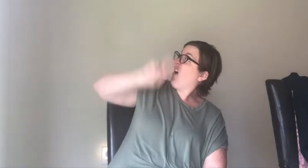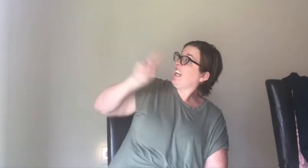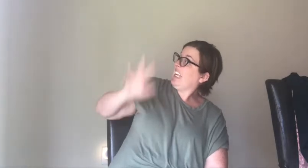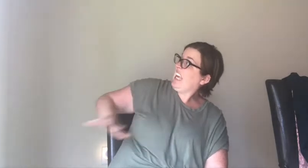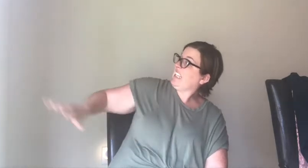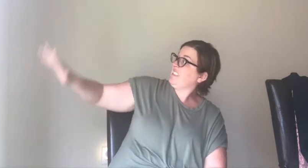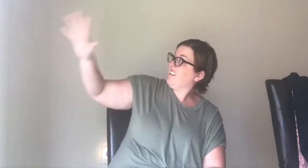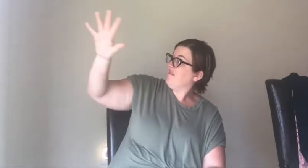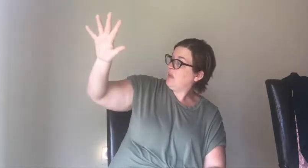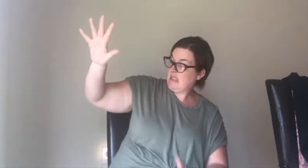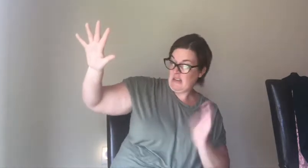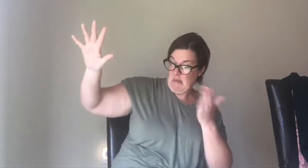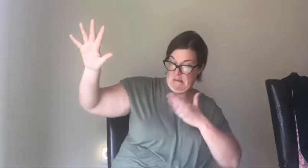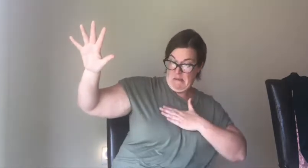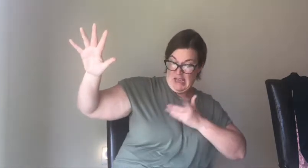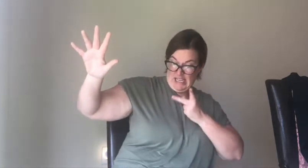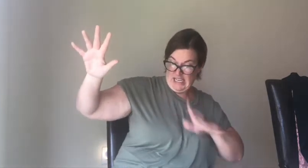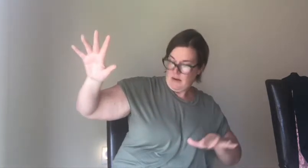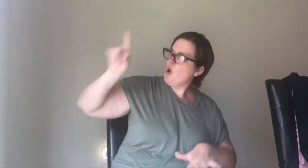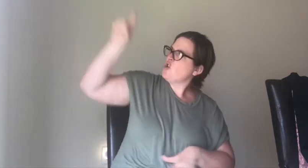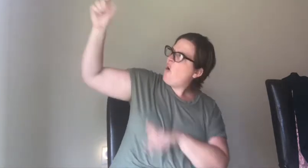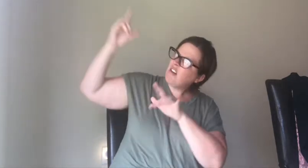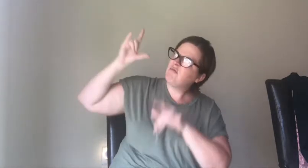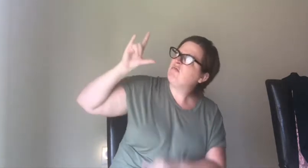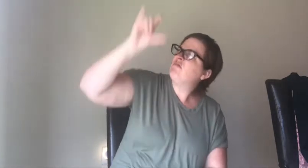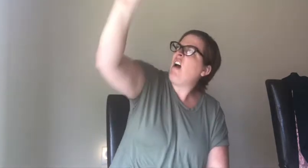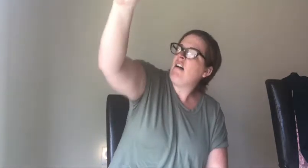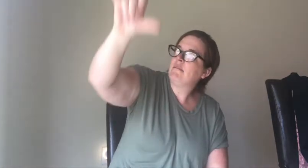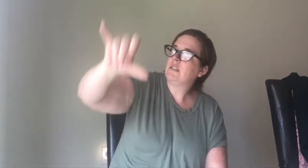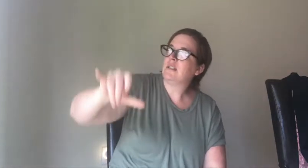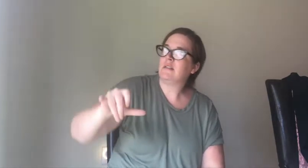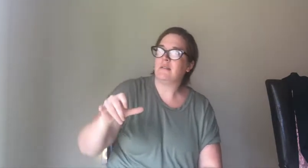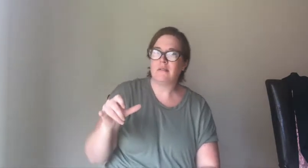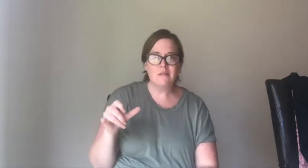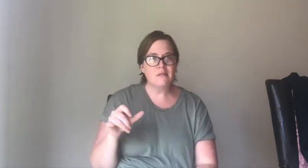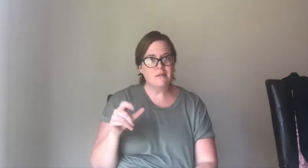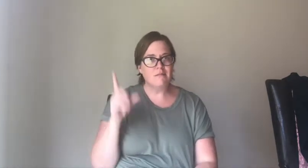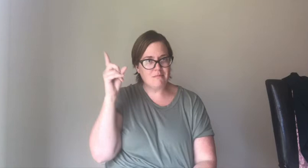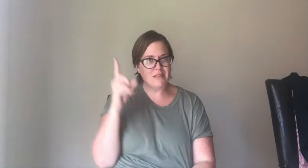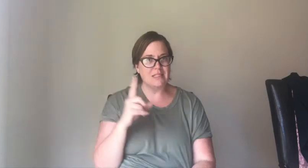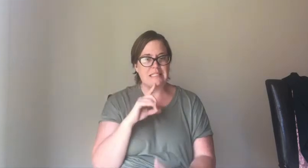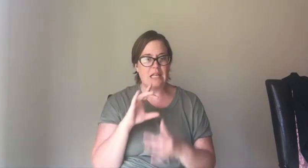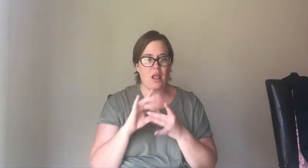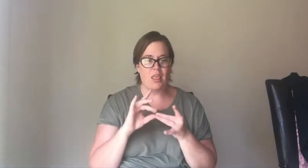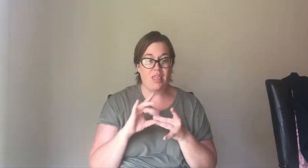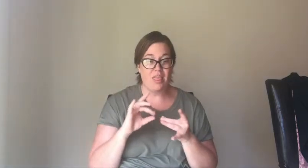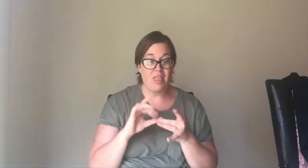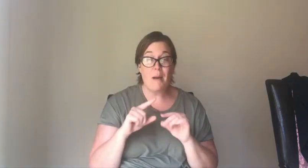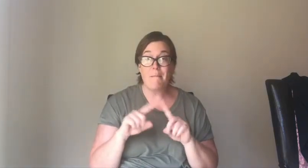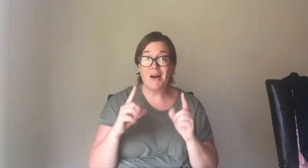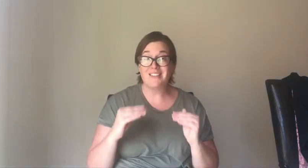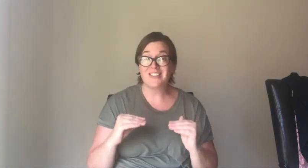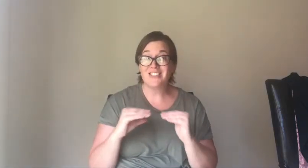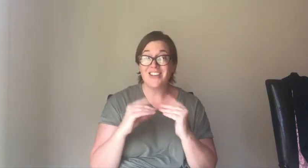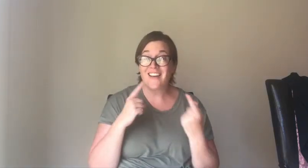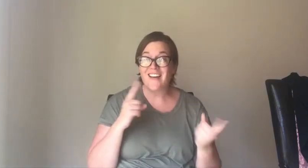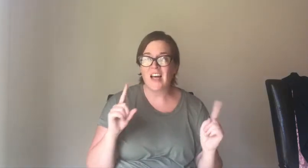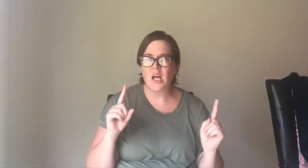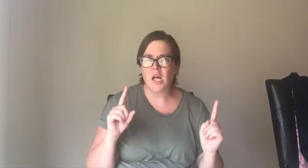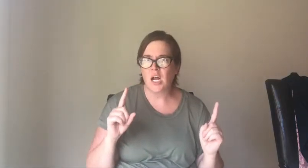has rescued Daniel from the power of the lions. And that's the way the story of Daniel in the lion's